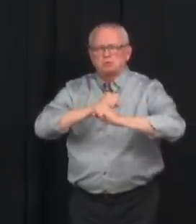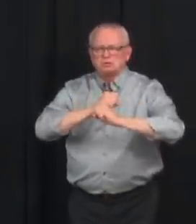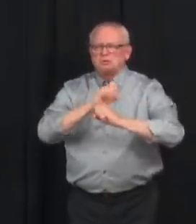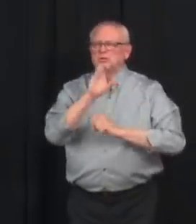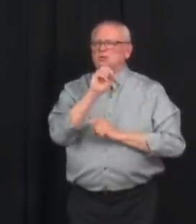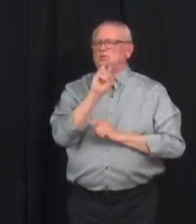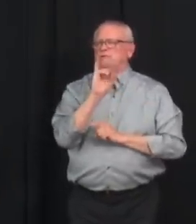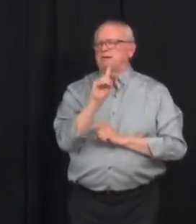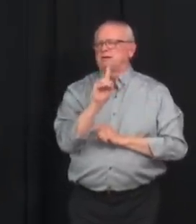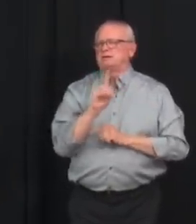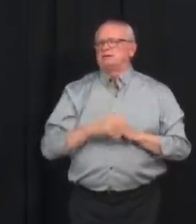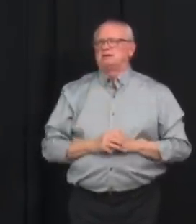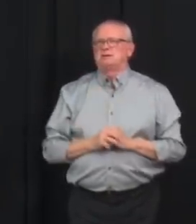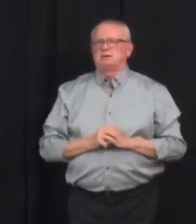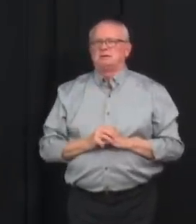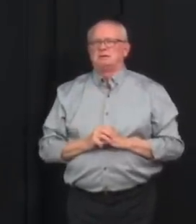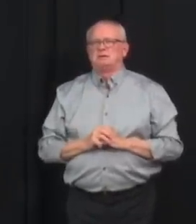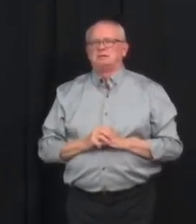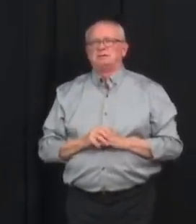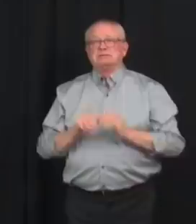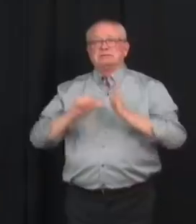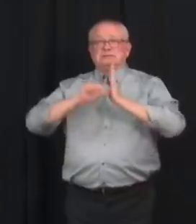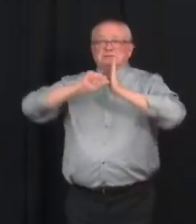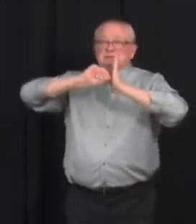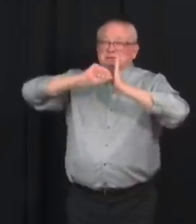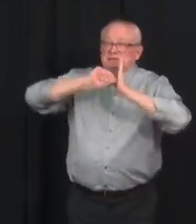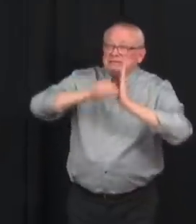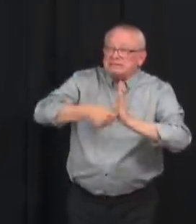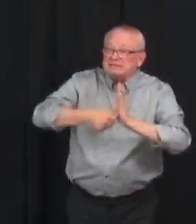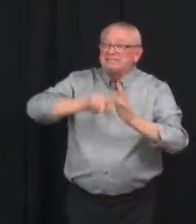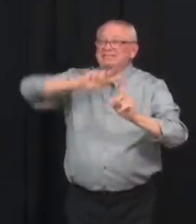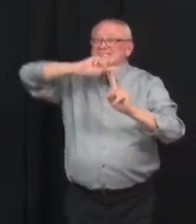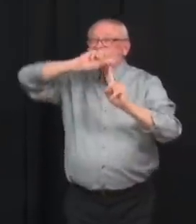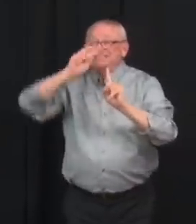both first and second doses, no matter which vaccine you take.